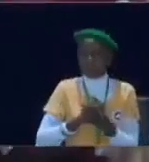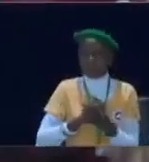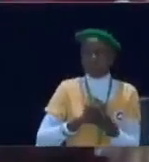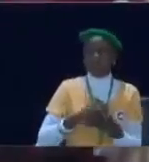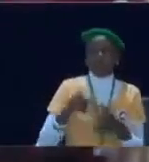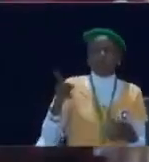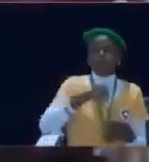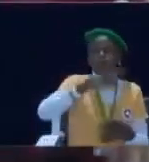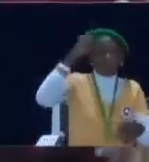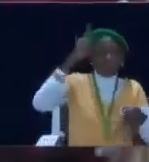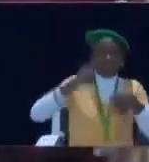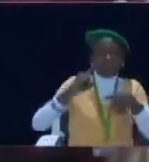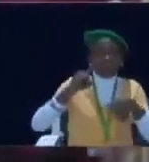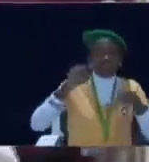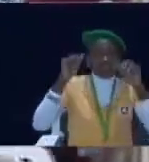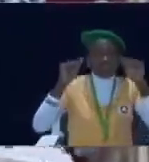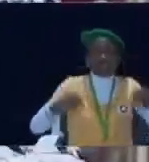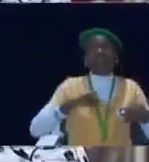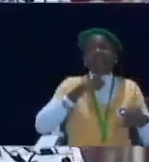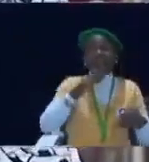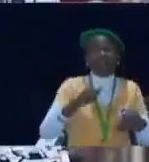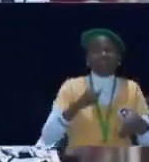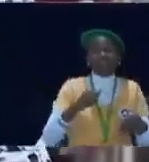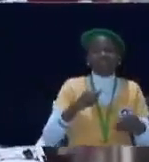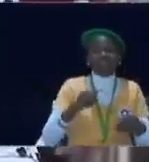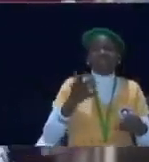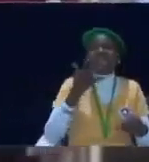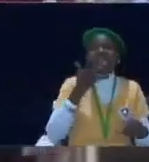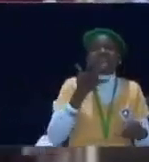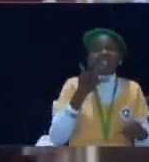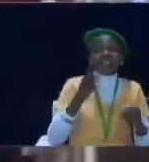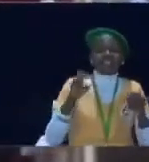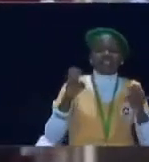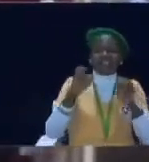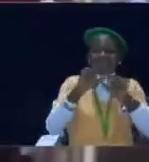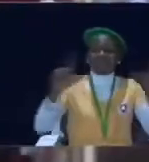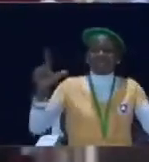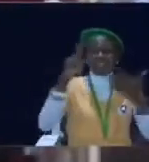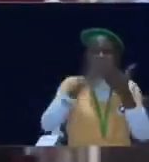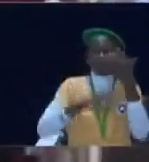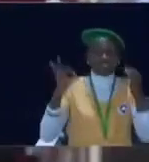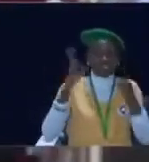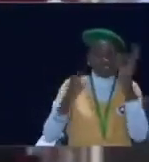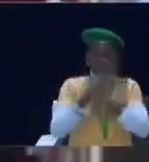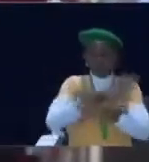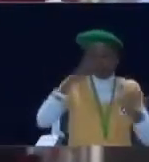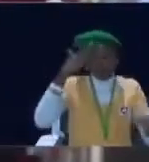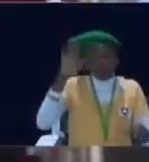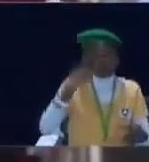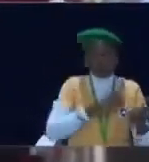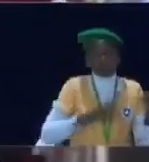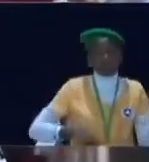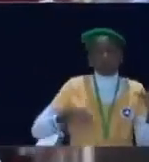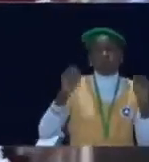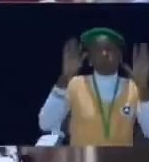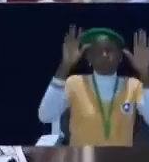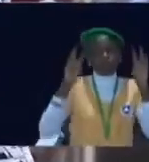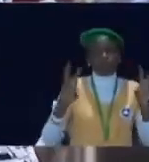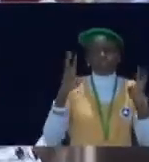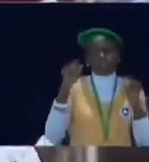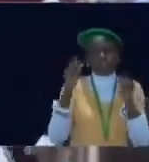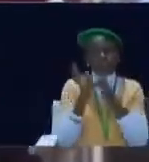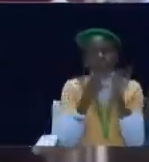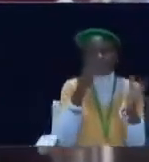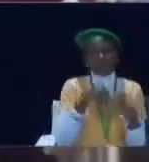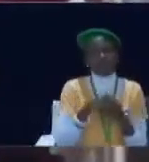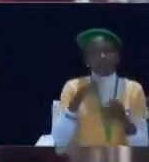You cannot taste enlargement if you don't know the Lord. No wonder the Bible said in the book of